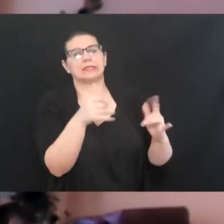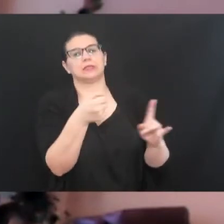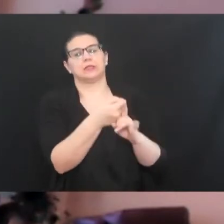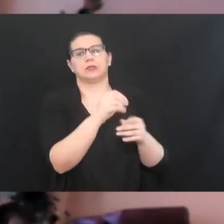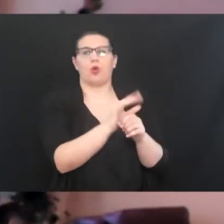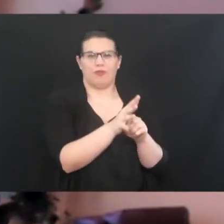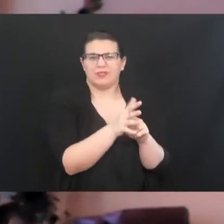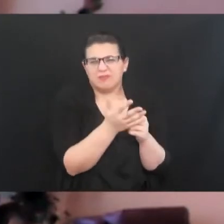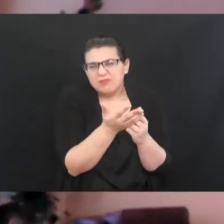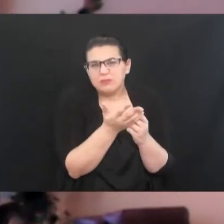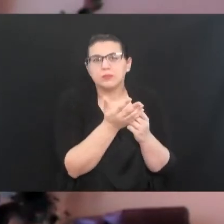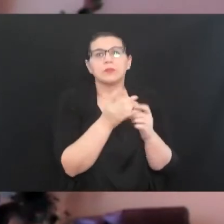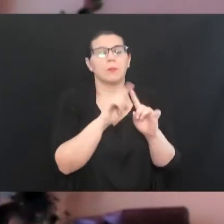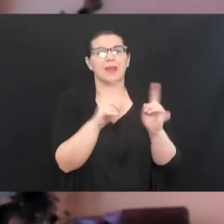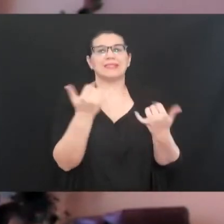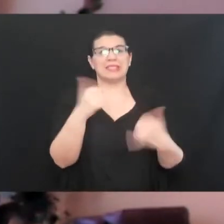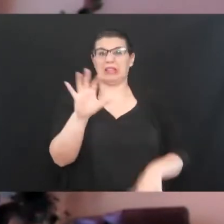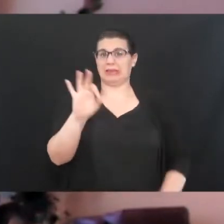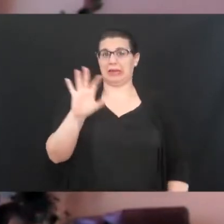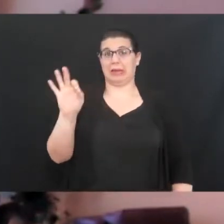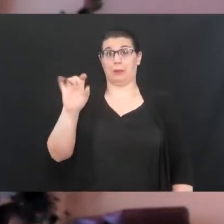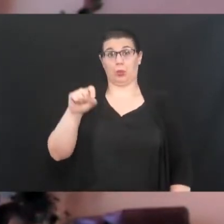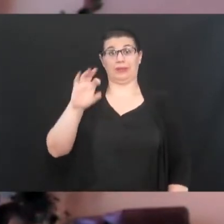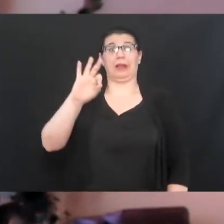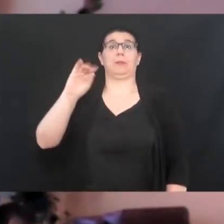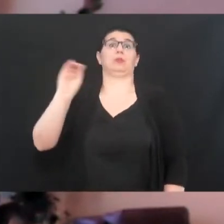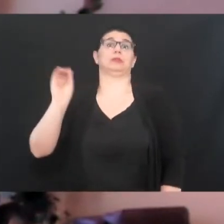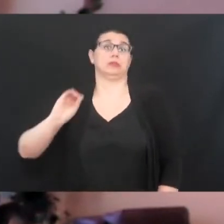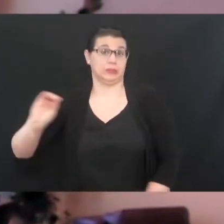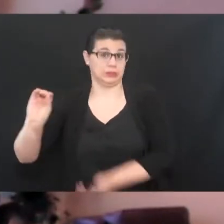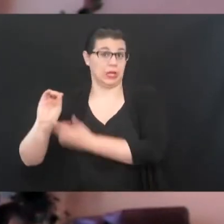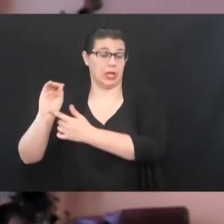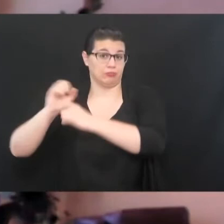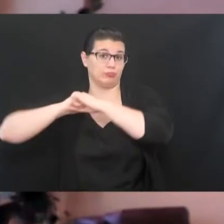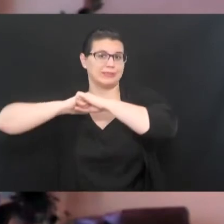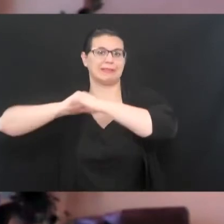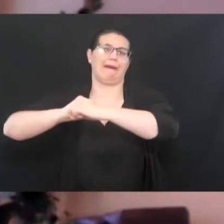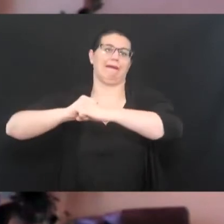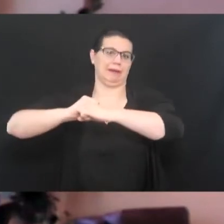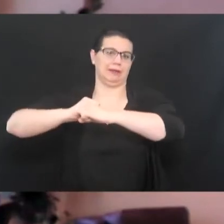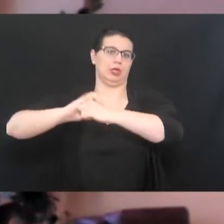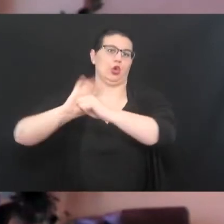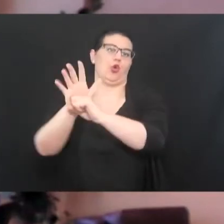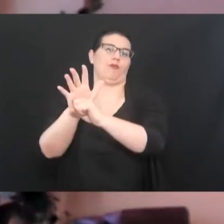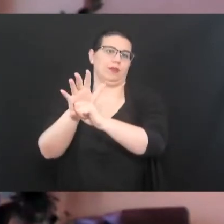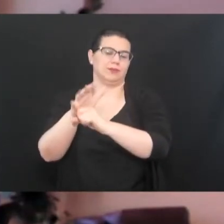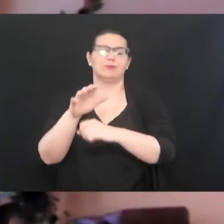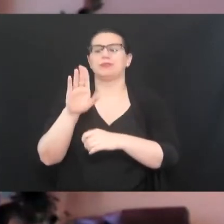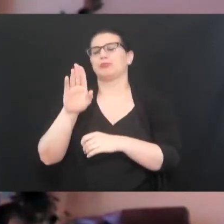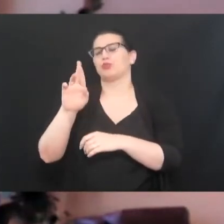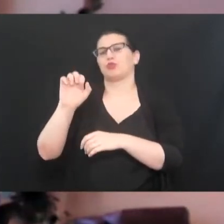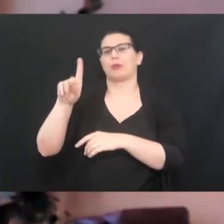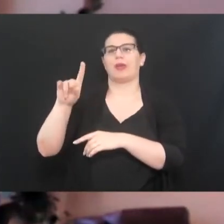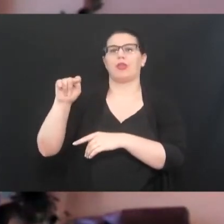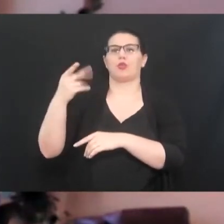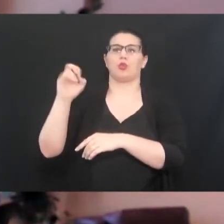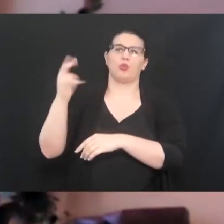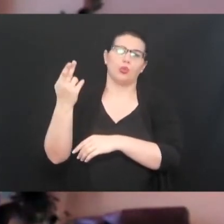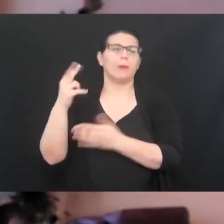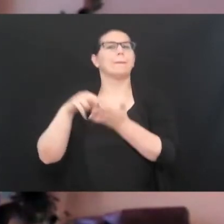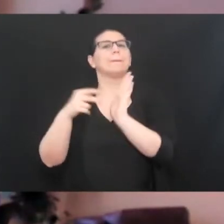be 99.9% effective in preventing breakthrough infections. And again, breakthrough infections are where you've been